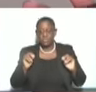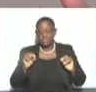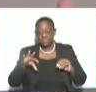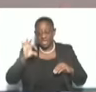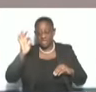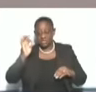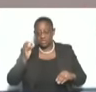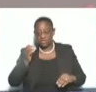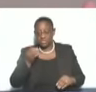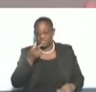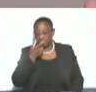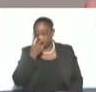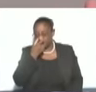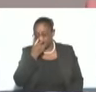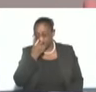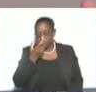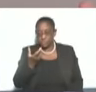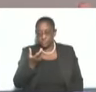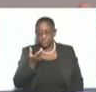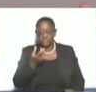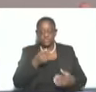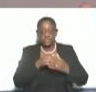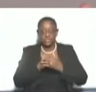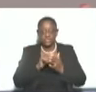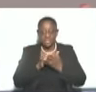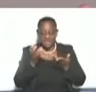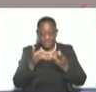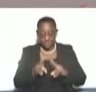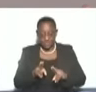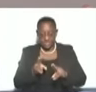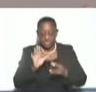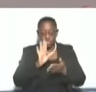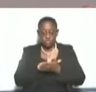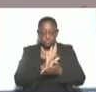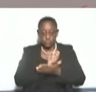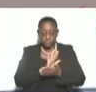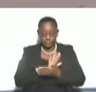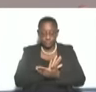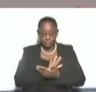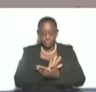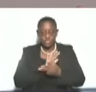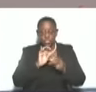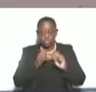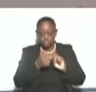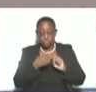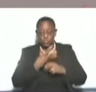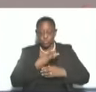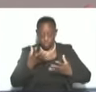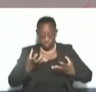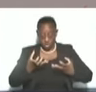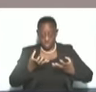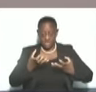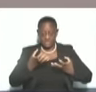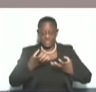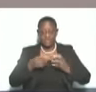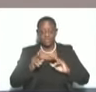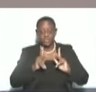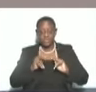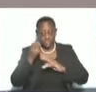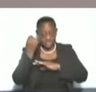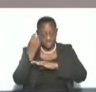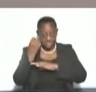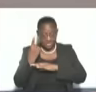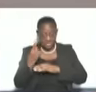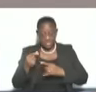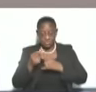viruses that was associated with that outbreak at the school. And that is something that we want to notify the general public, particularly